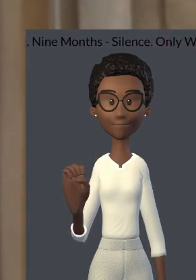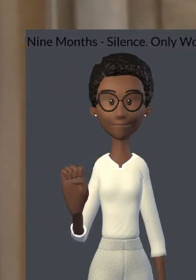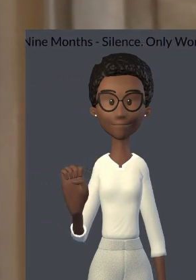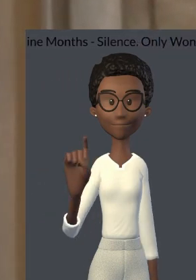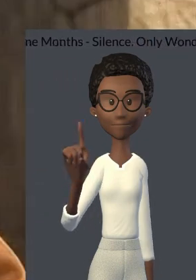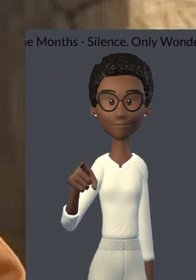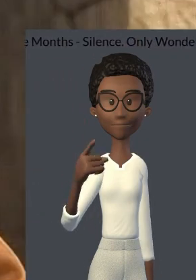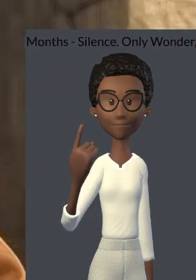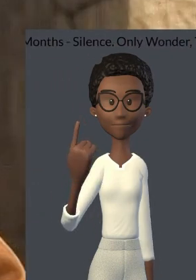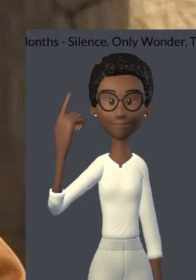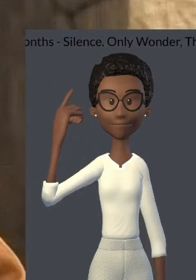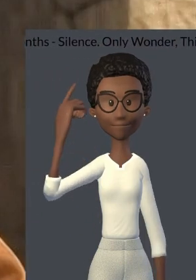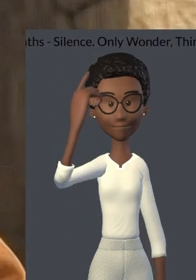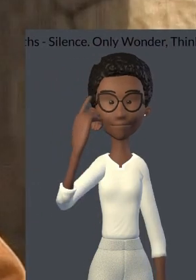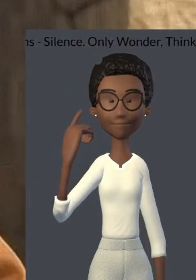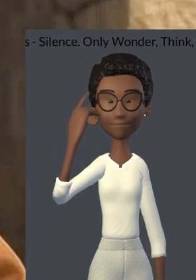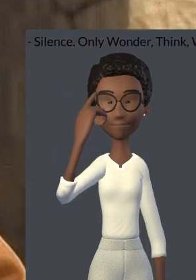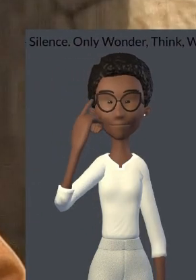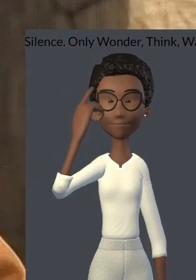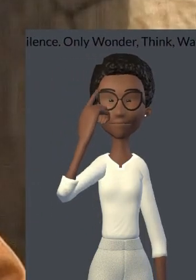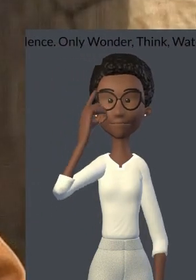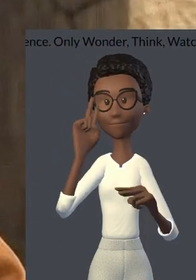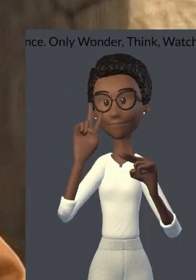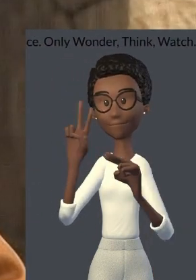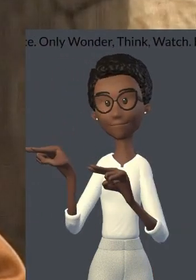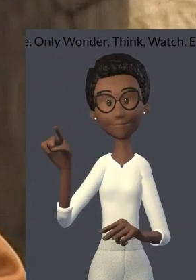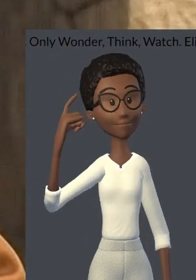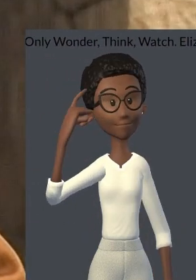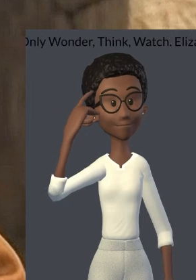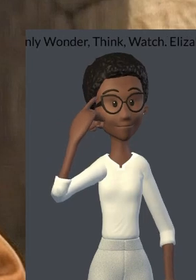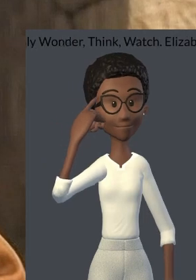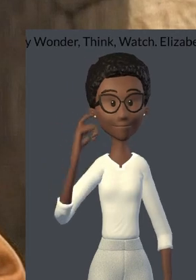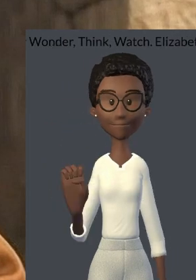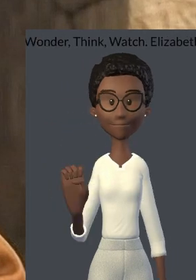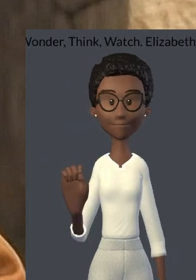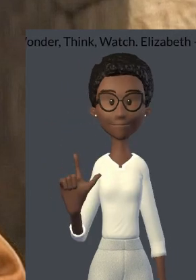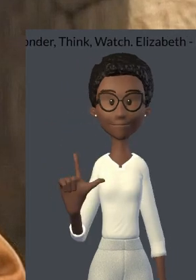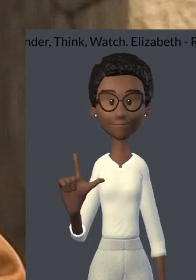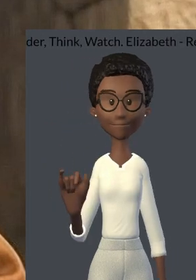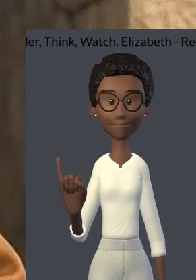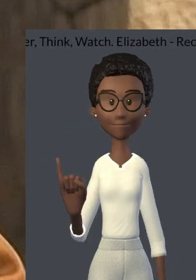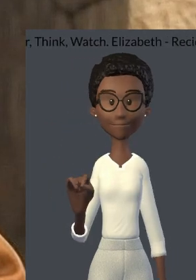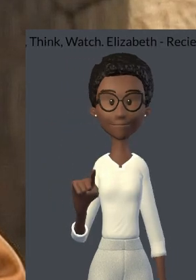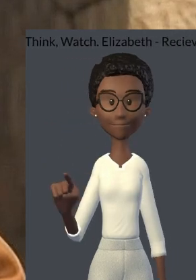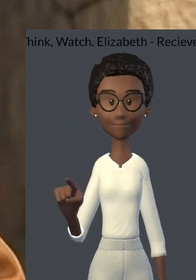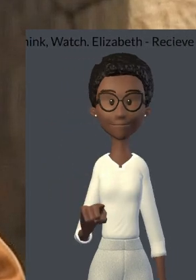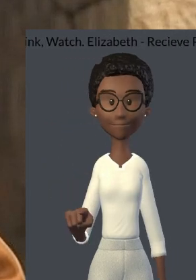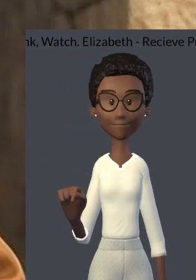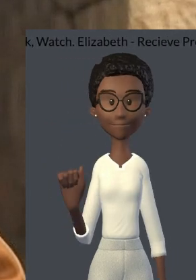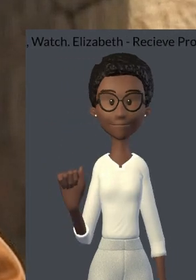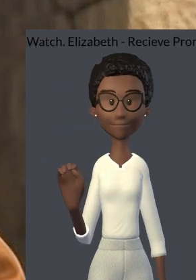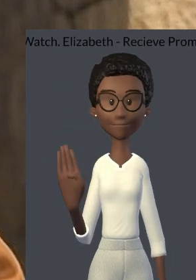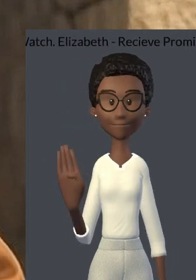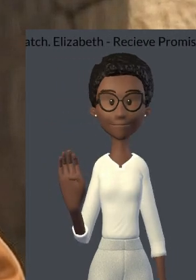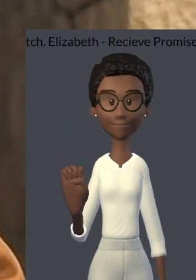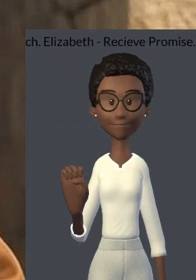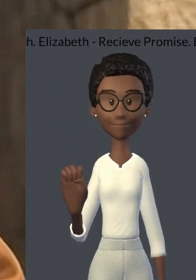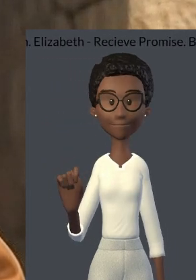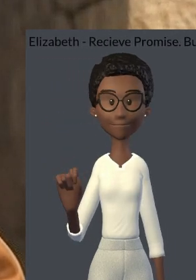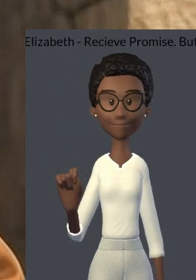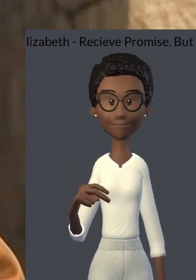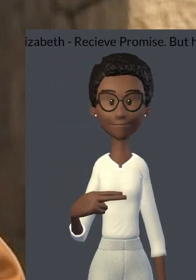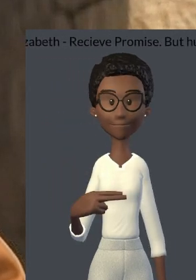mute. How does it feel to hear a prophecy from the lips of someone who can't explain